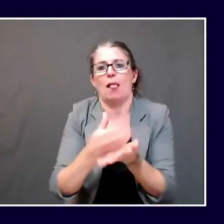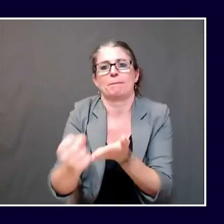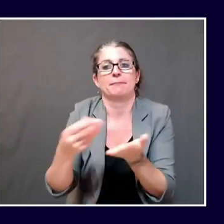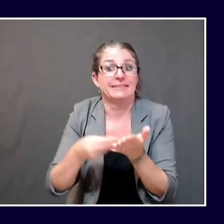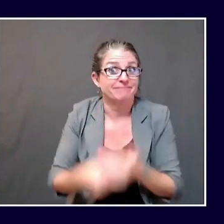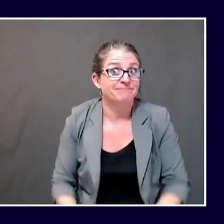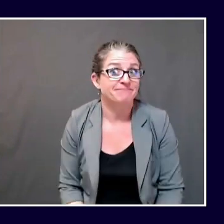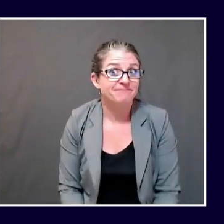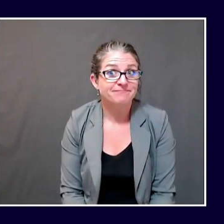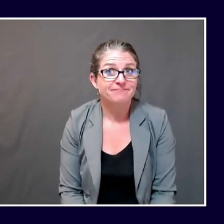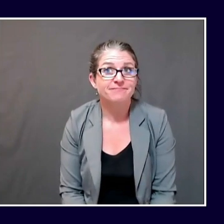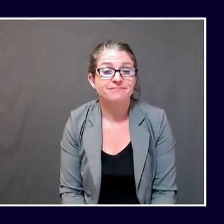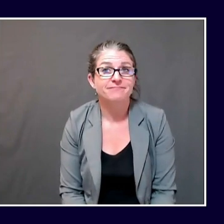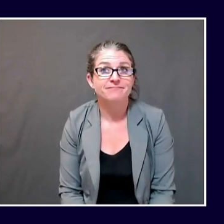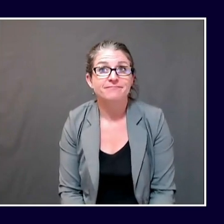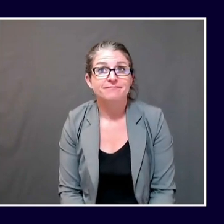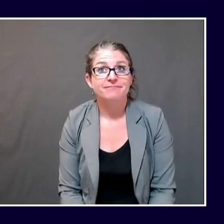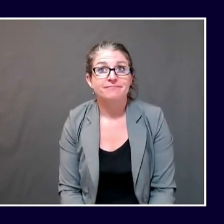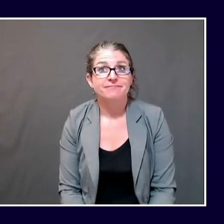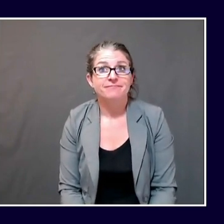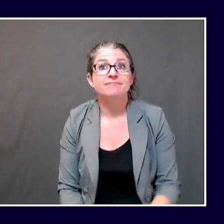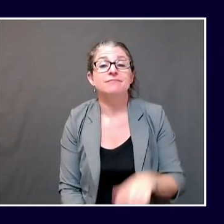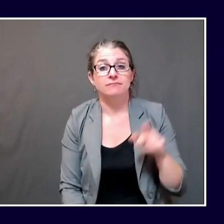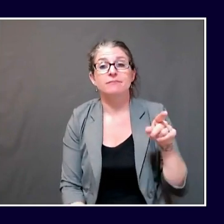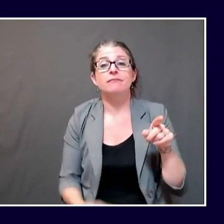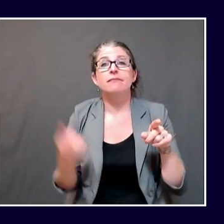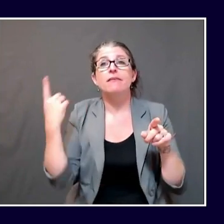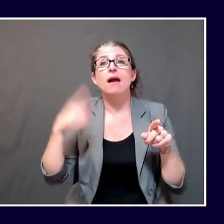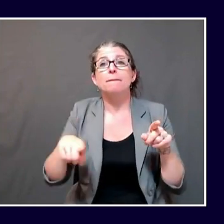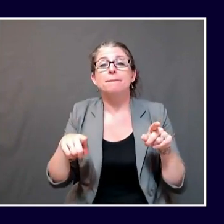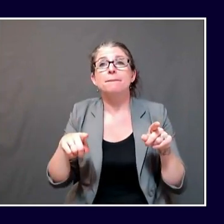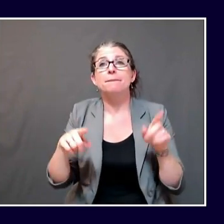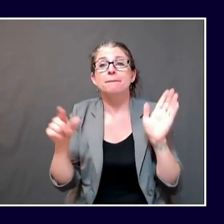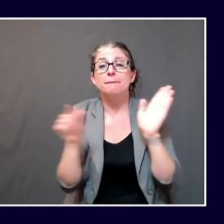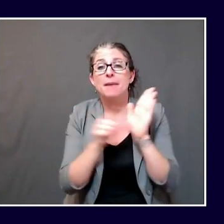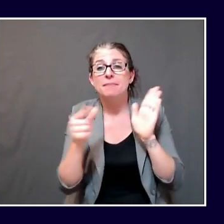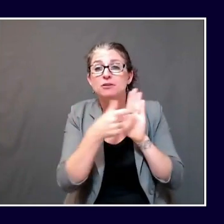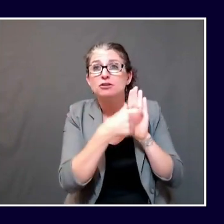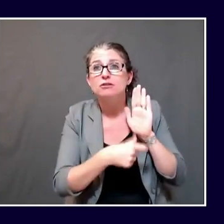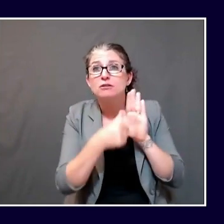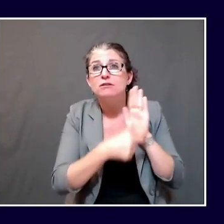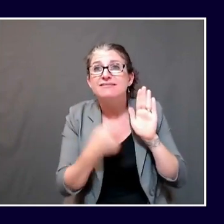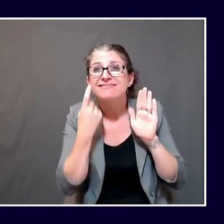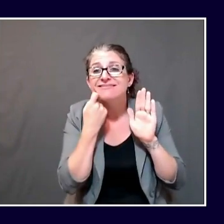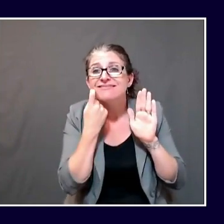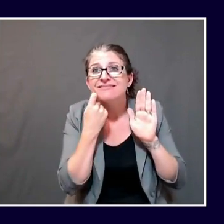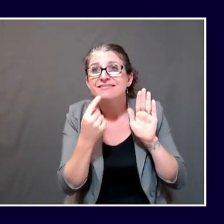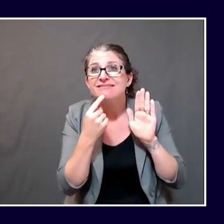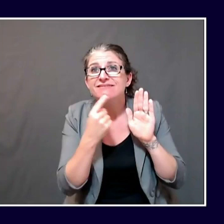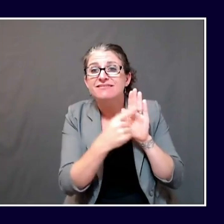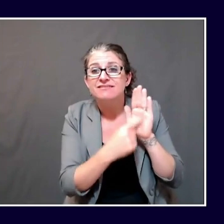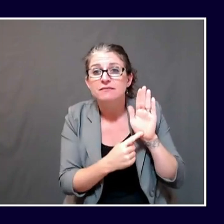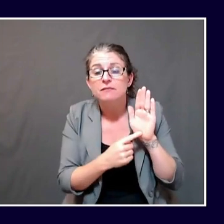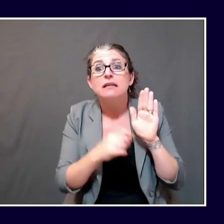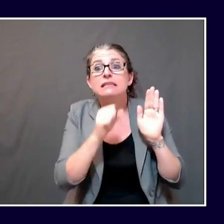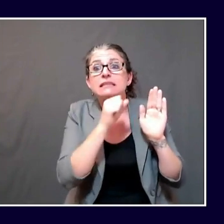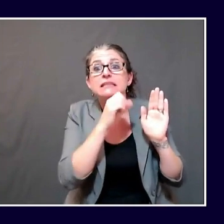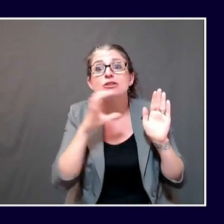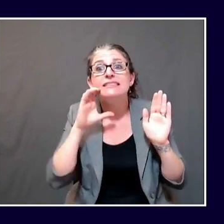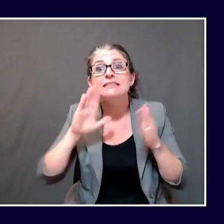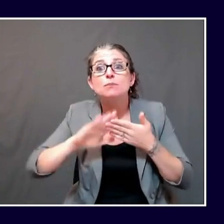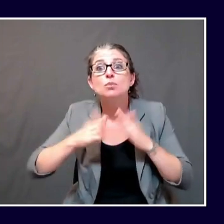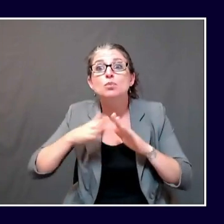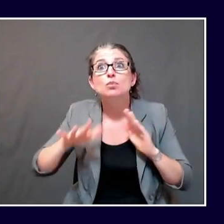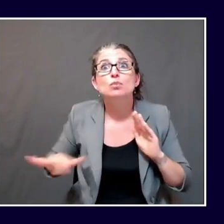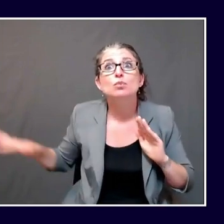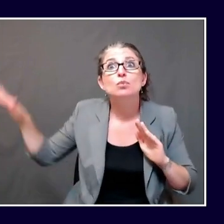elderly population possibly being the target of some scams, people saying that they're contact tracers. What advice would you give to